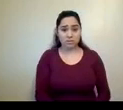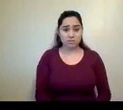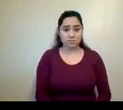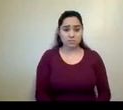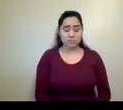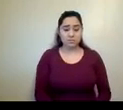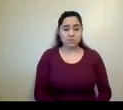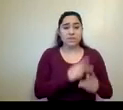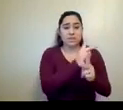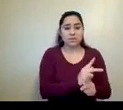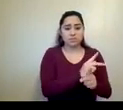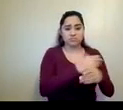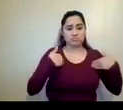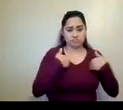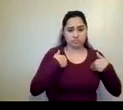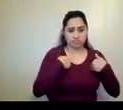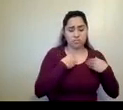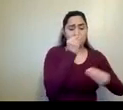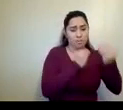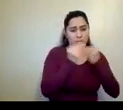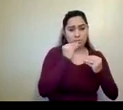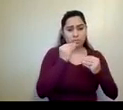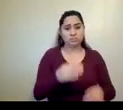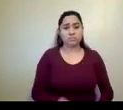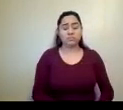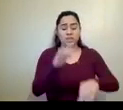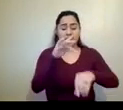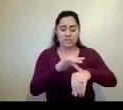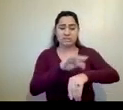treats, and after touching garbage.